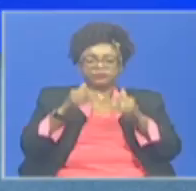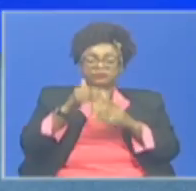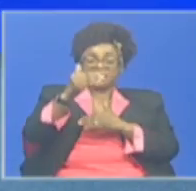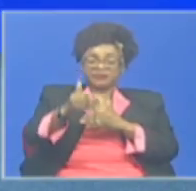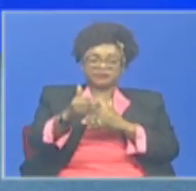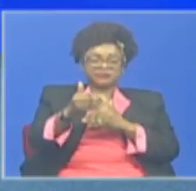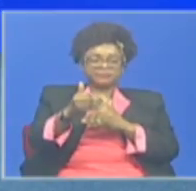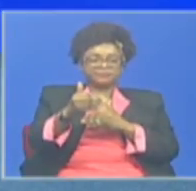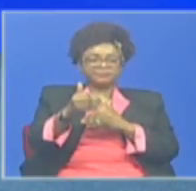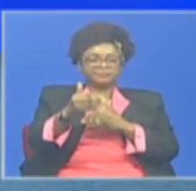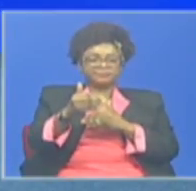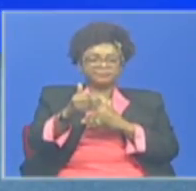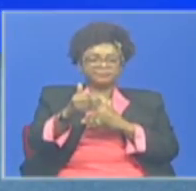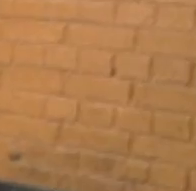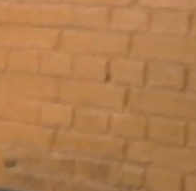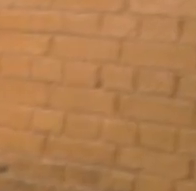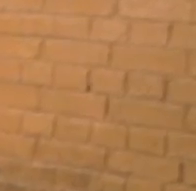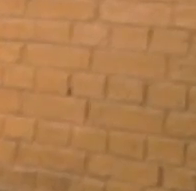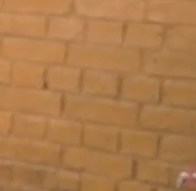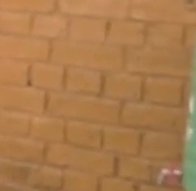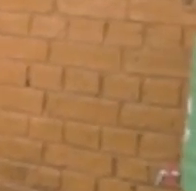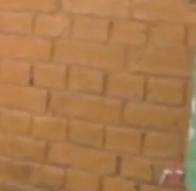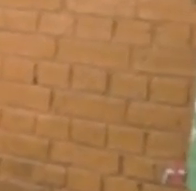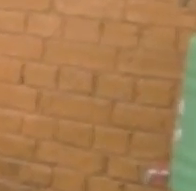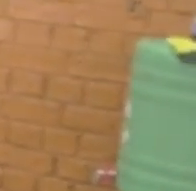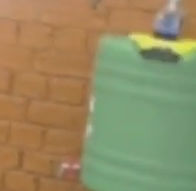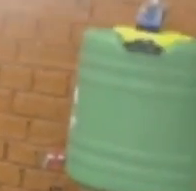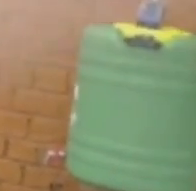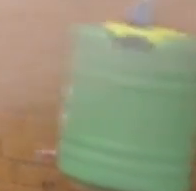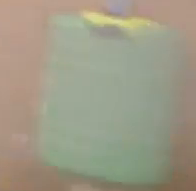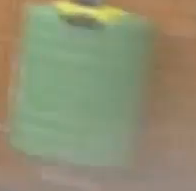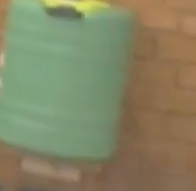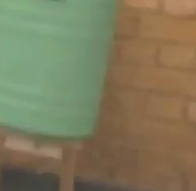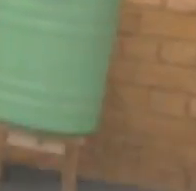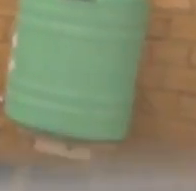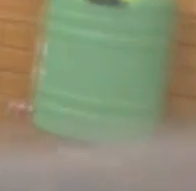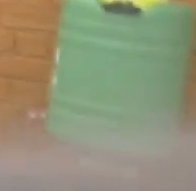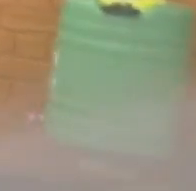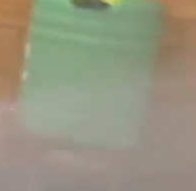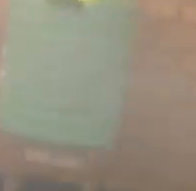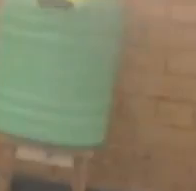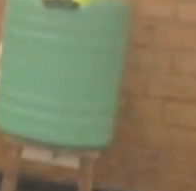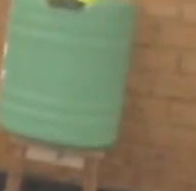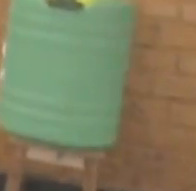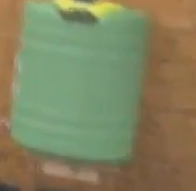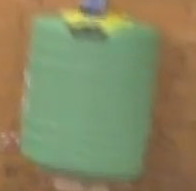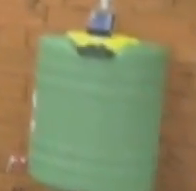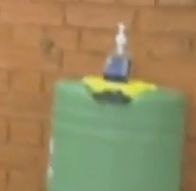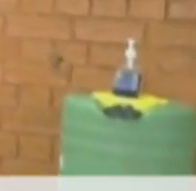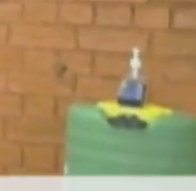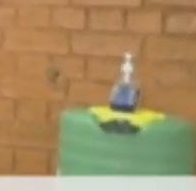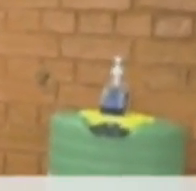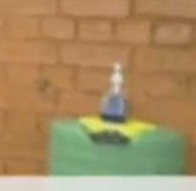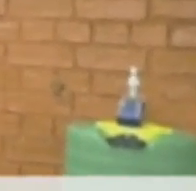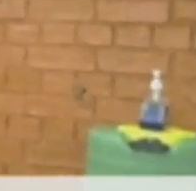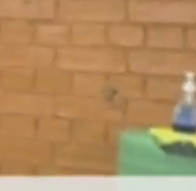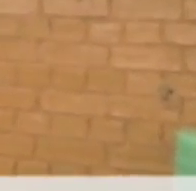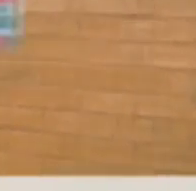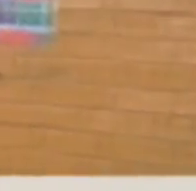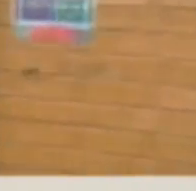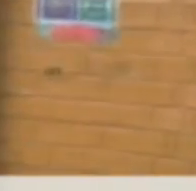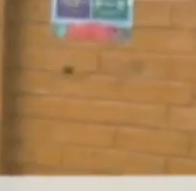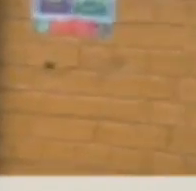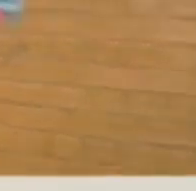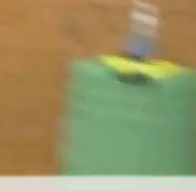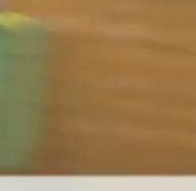minutes, but here's a quick video of a team disinfecting the Kisumu maximum security prison, and measures the